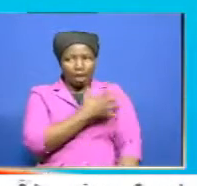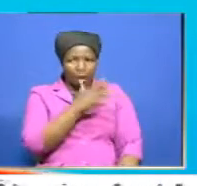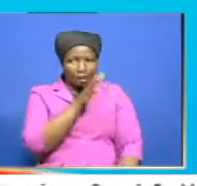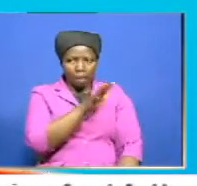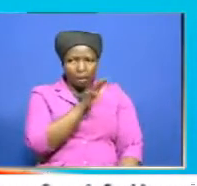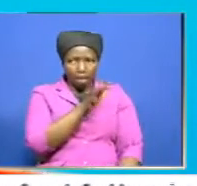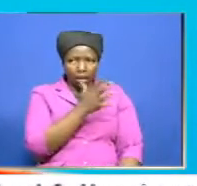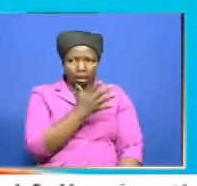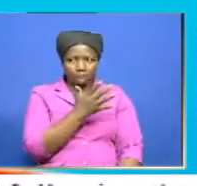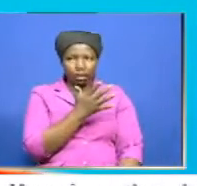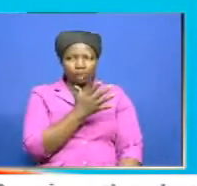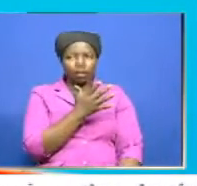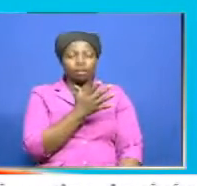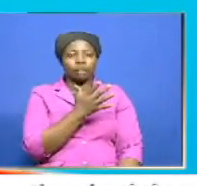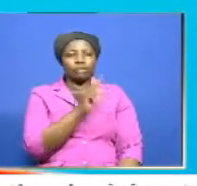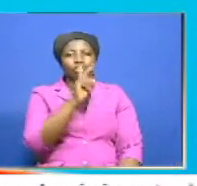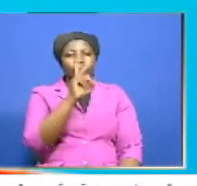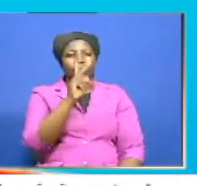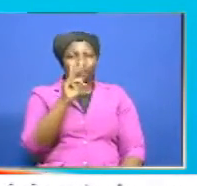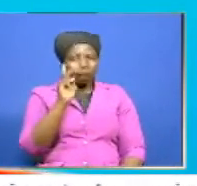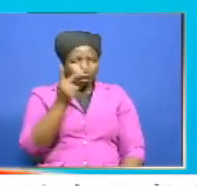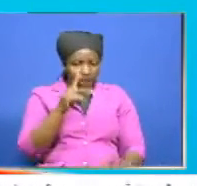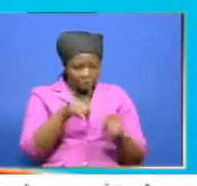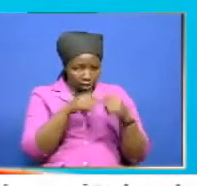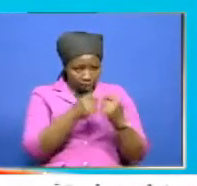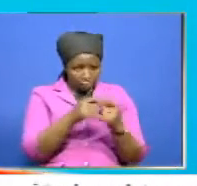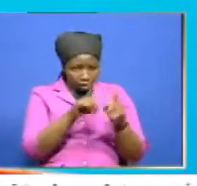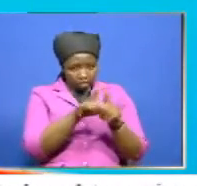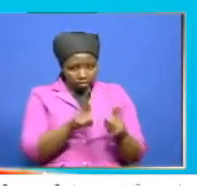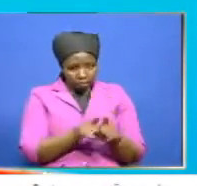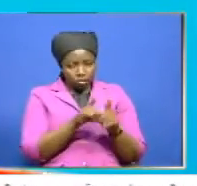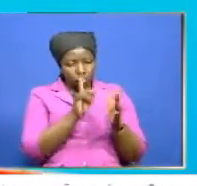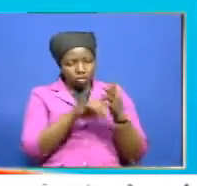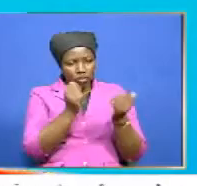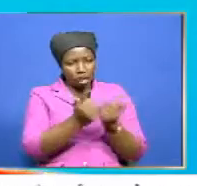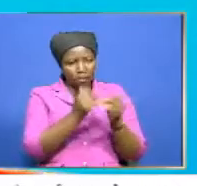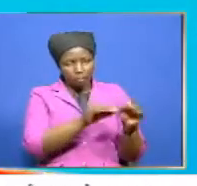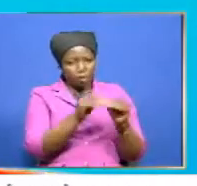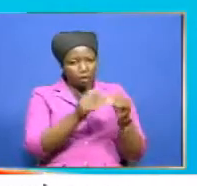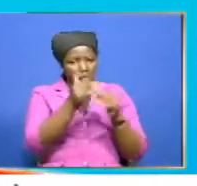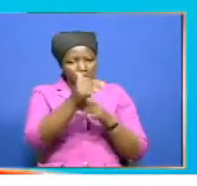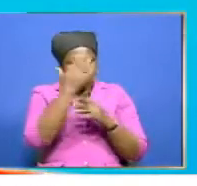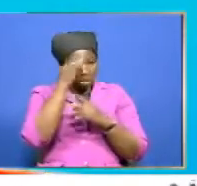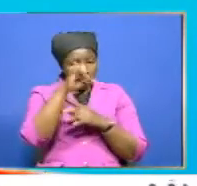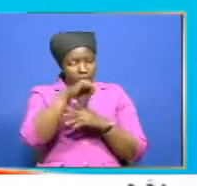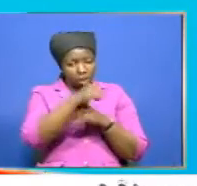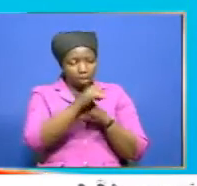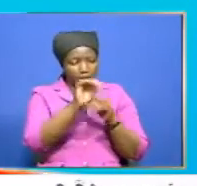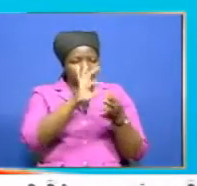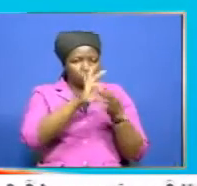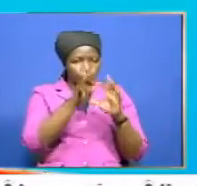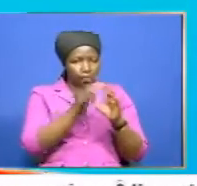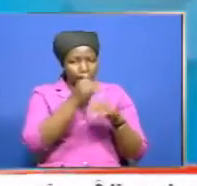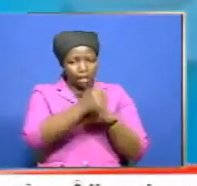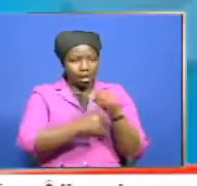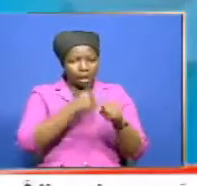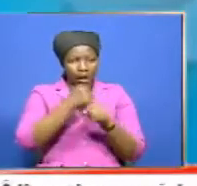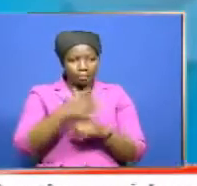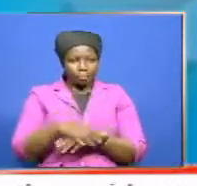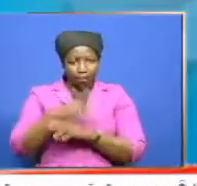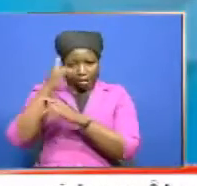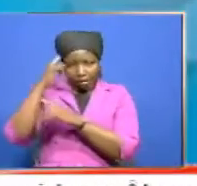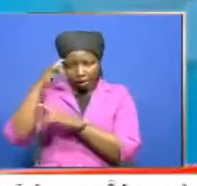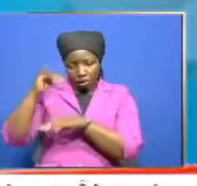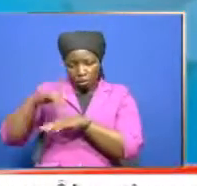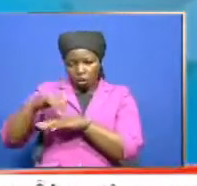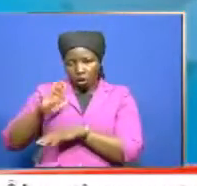closing word on this and the impact it's going to have going forward, especially that it's an Olympic year. I think on women's